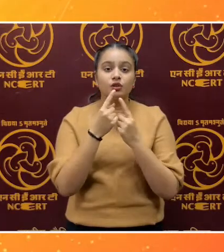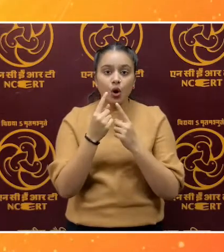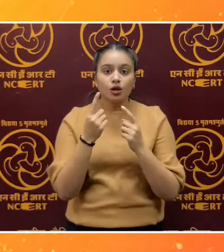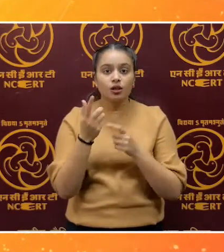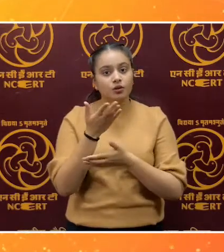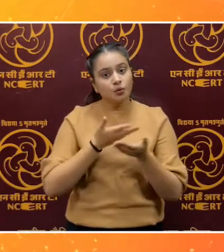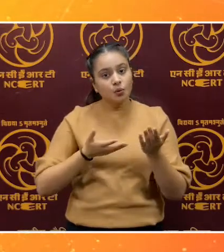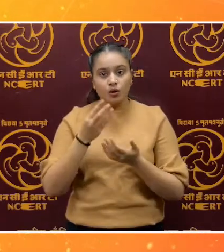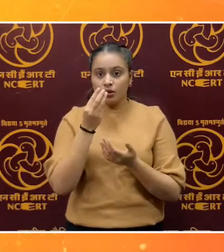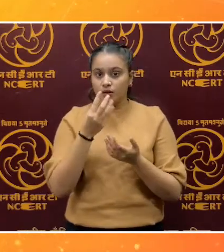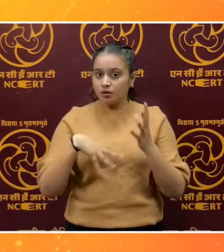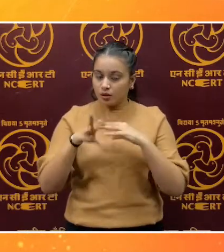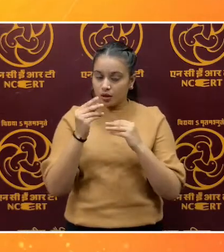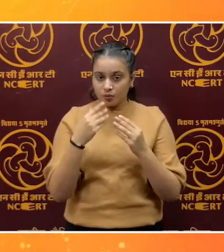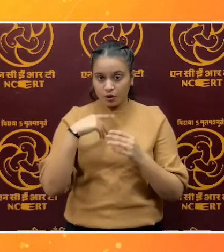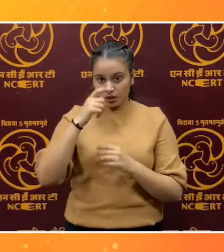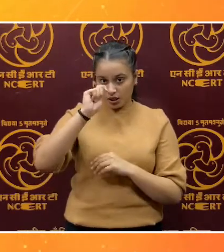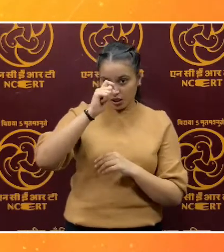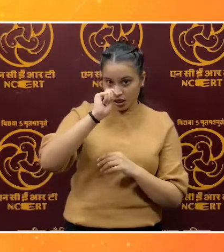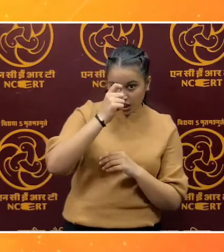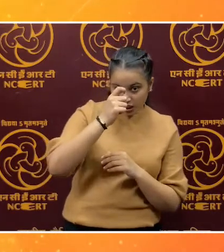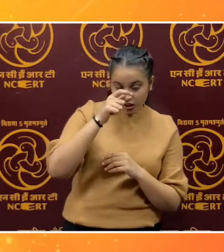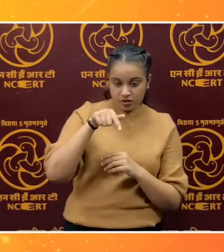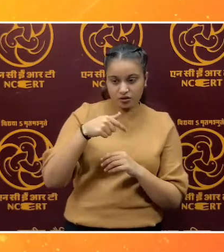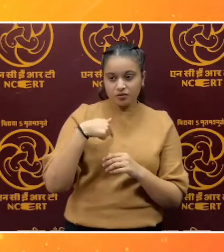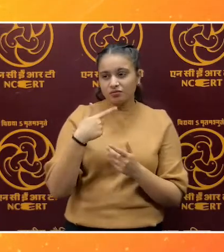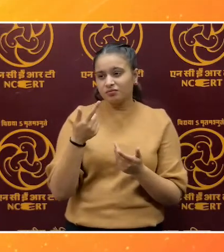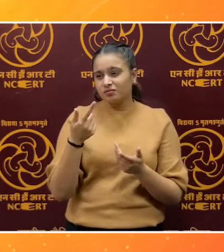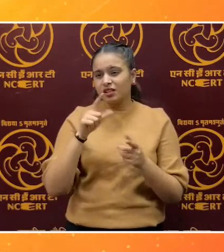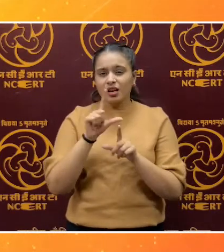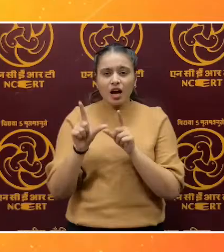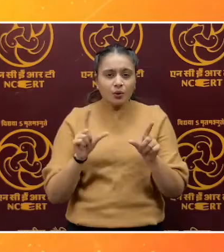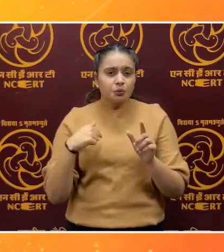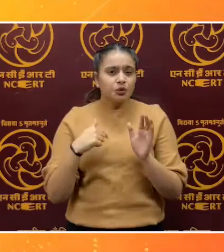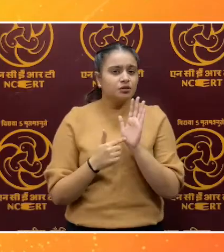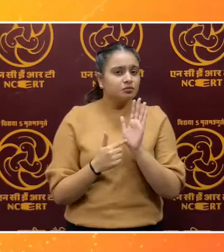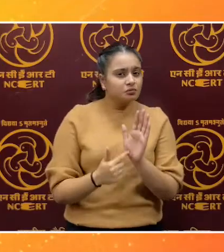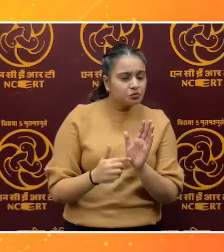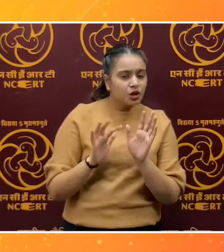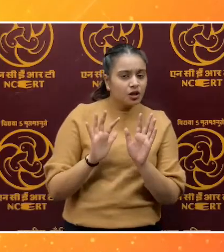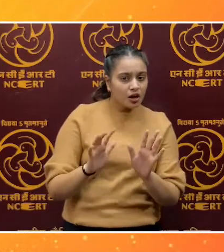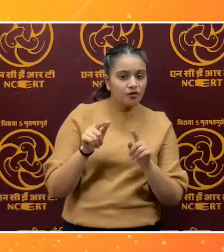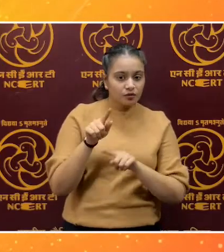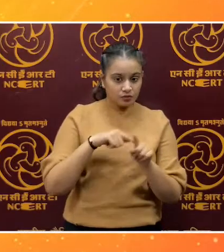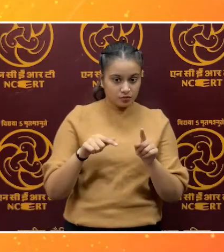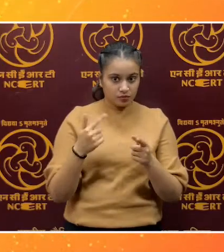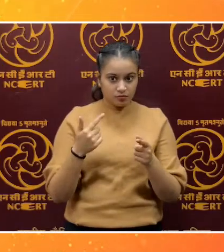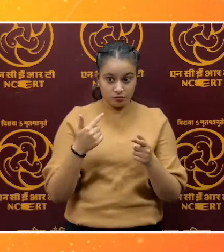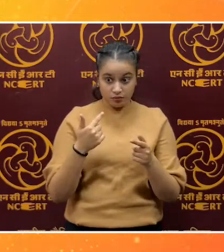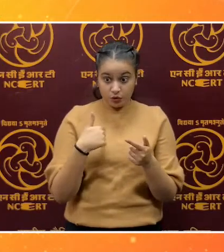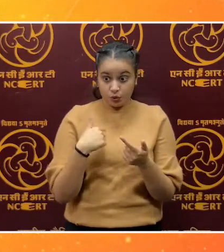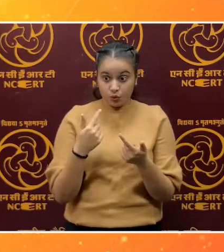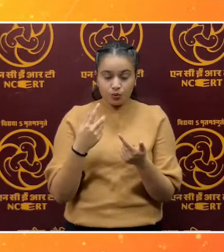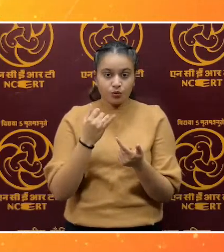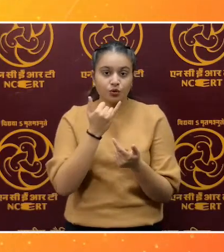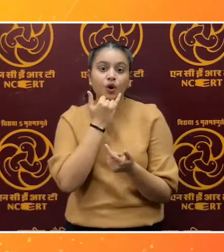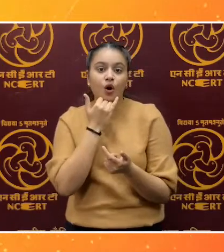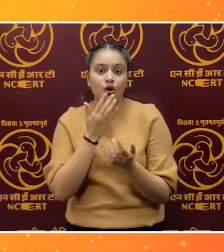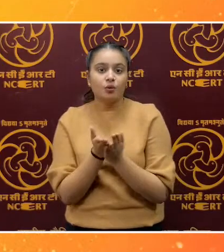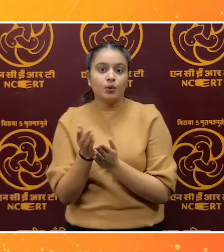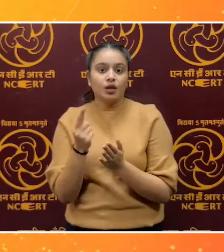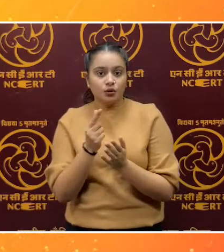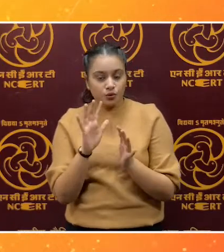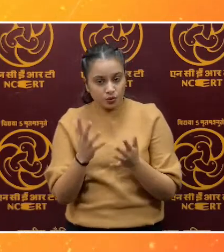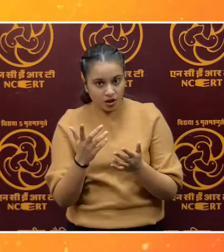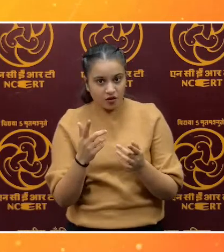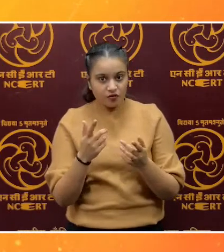know. Okay, the English, English is such a language which tells itself that are you using me wrong, right? So there are regular verbs,